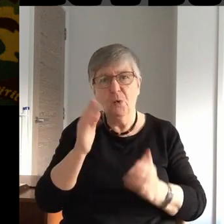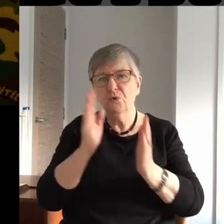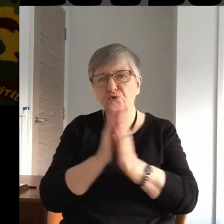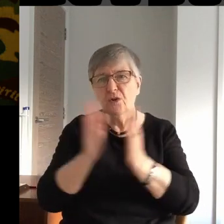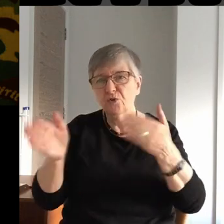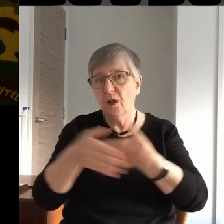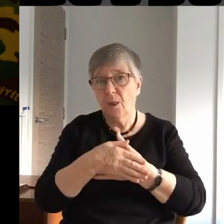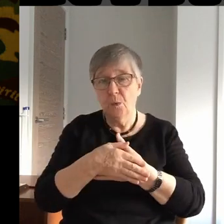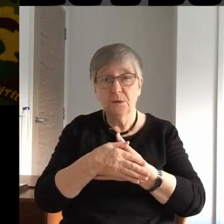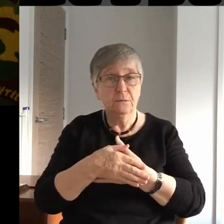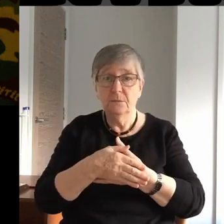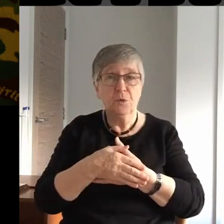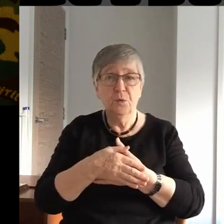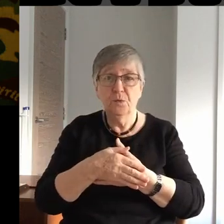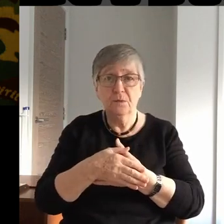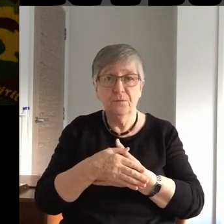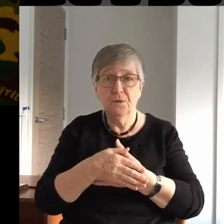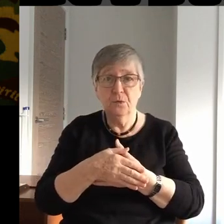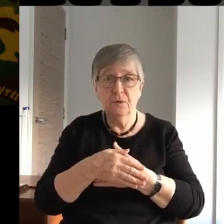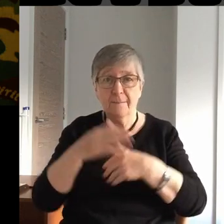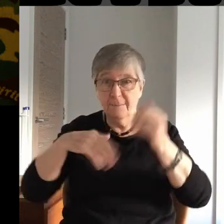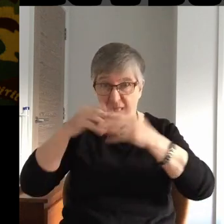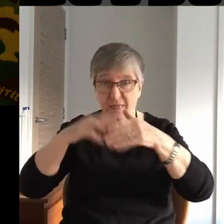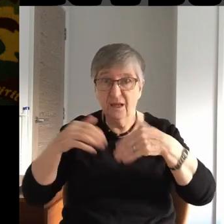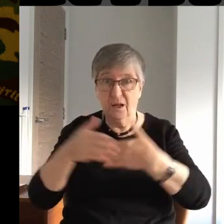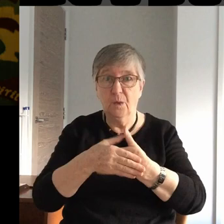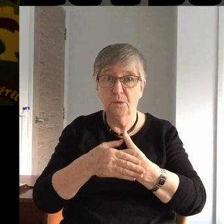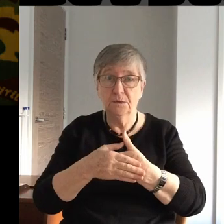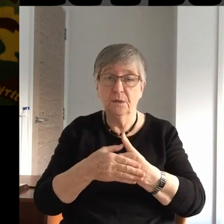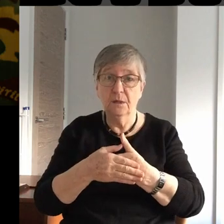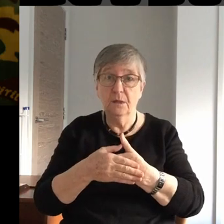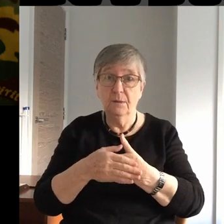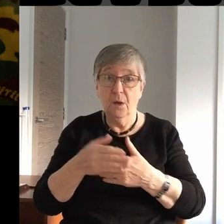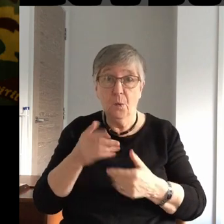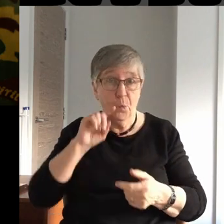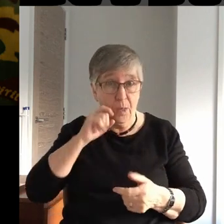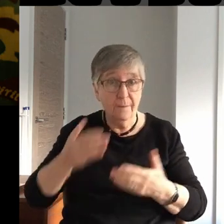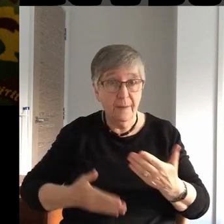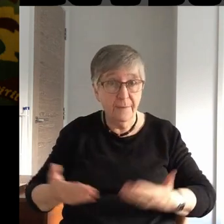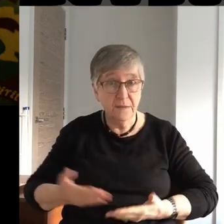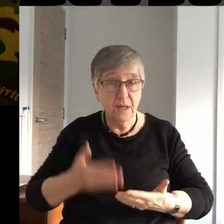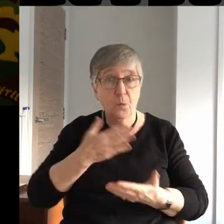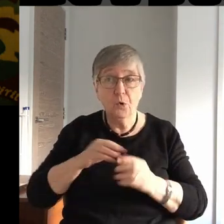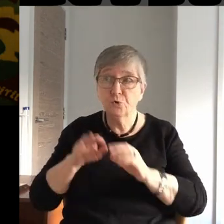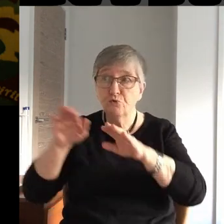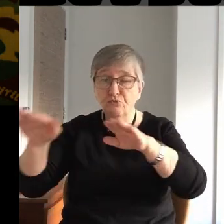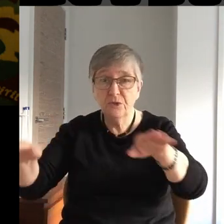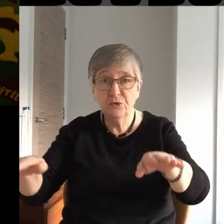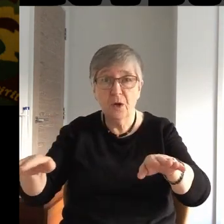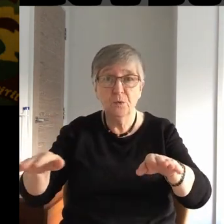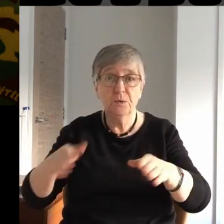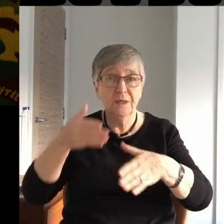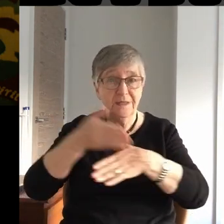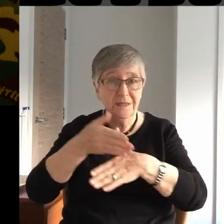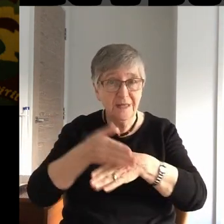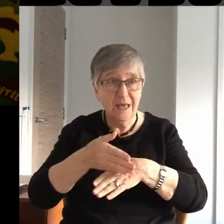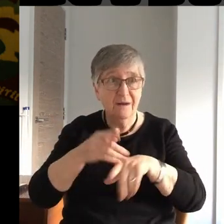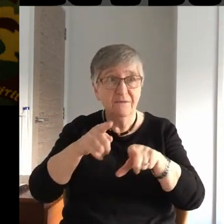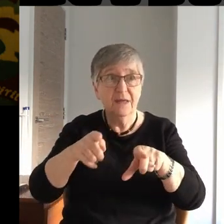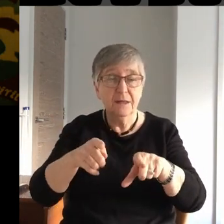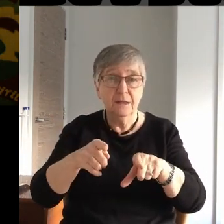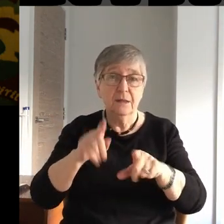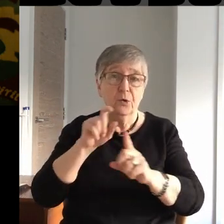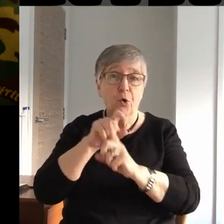no, it isn't. It's going to be pretty busy because we want to reach out and we want to be serving not just ourselves, but people around